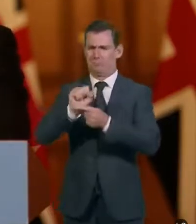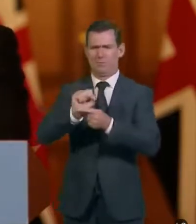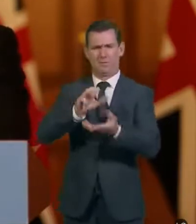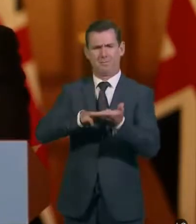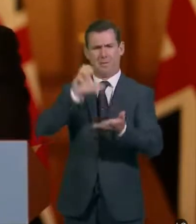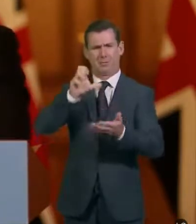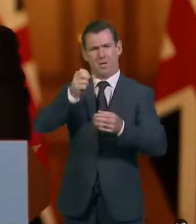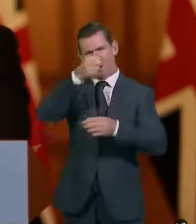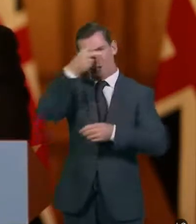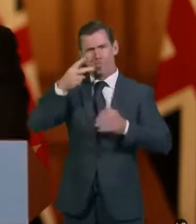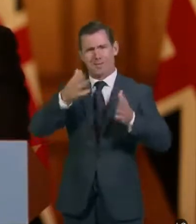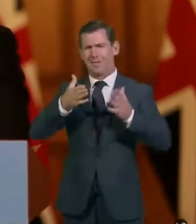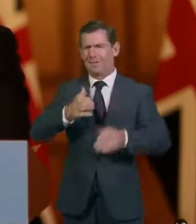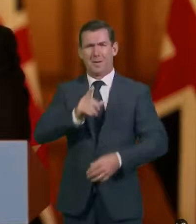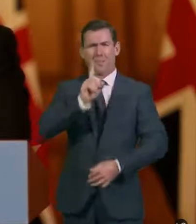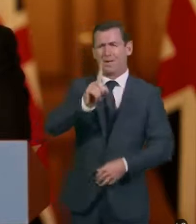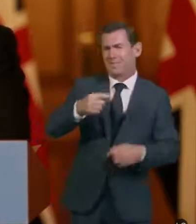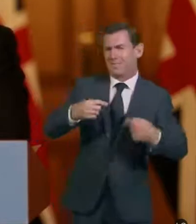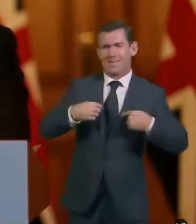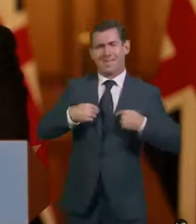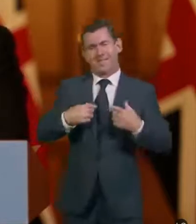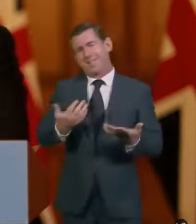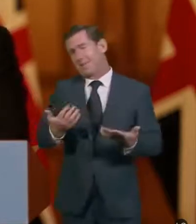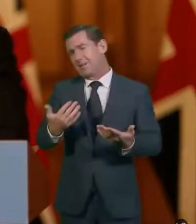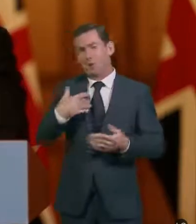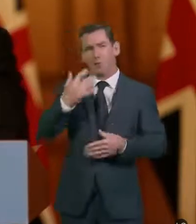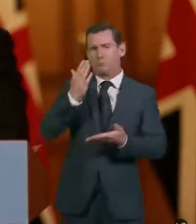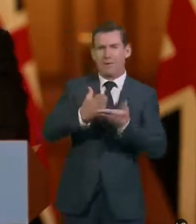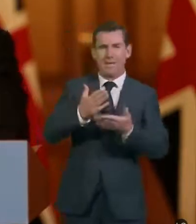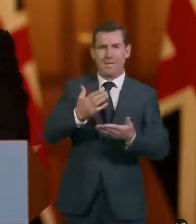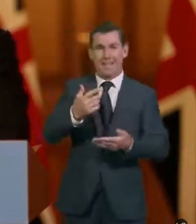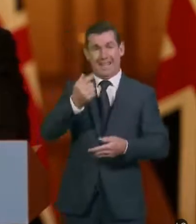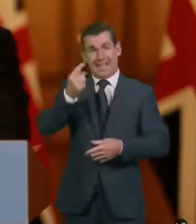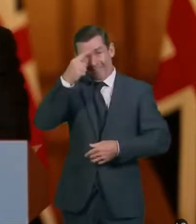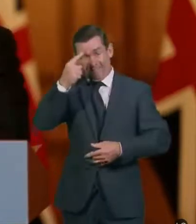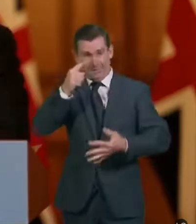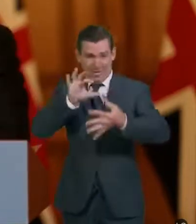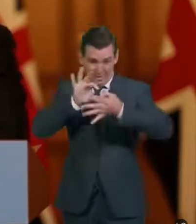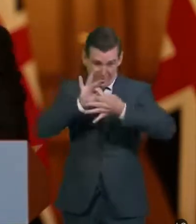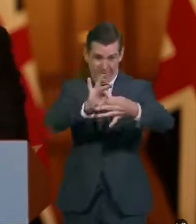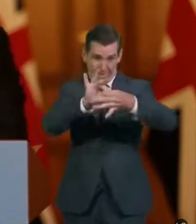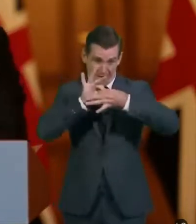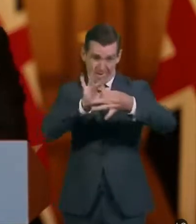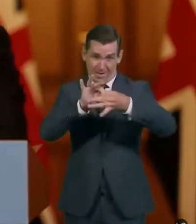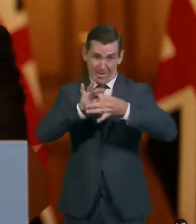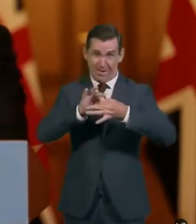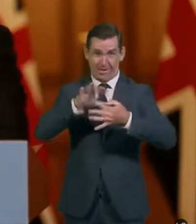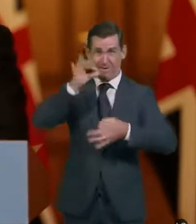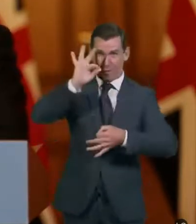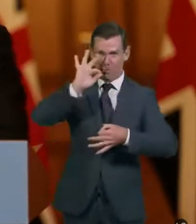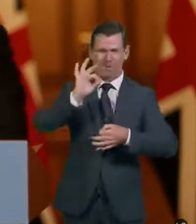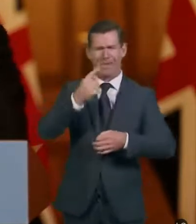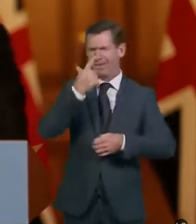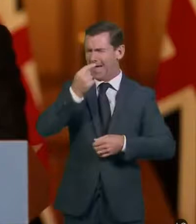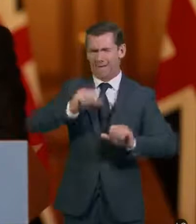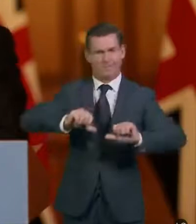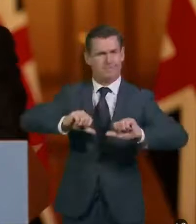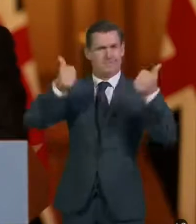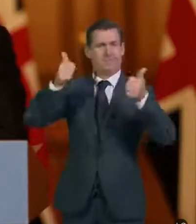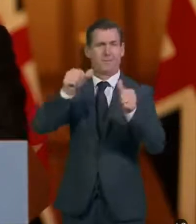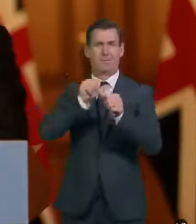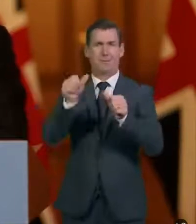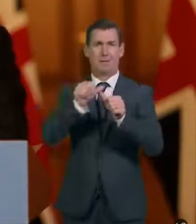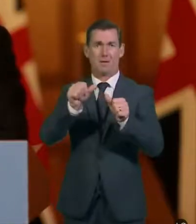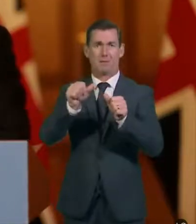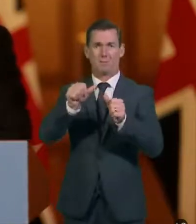will be so much more effective if we work together. Some have argued that we should introduce a